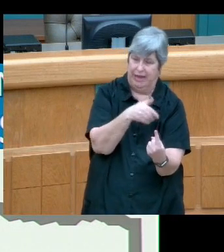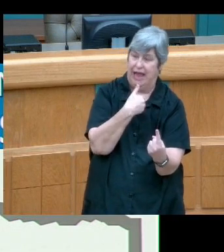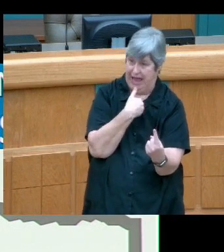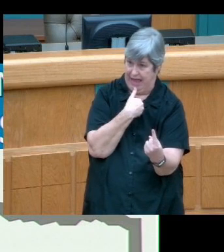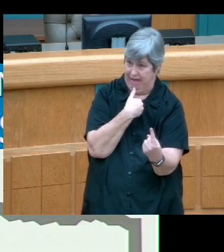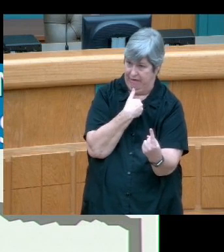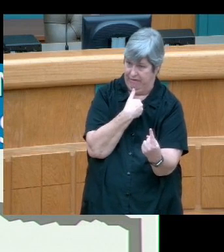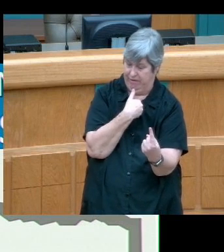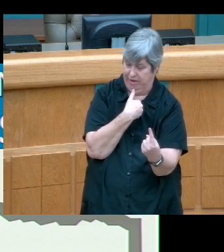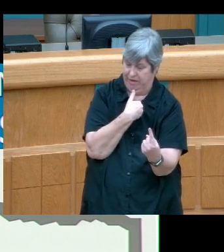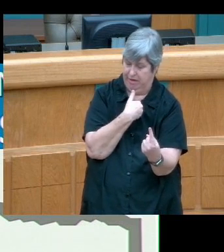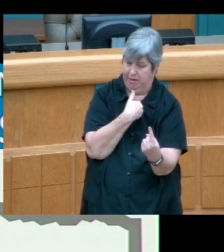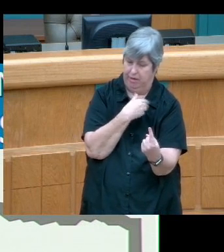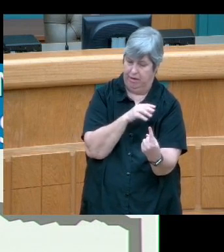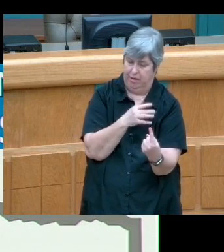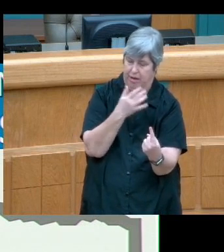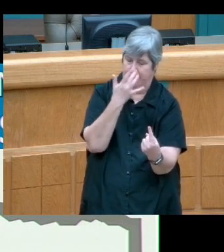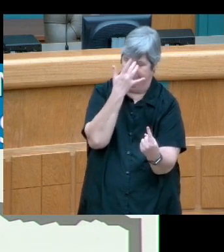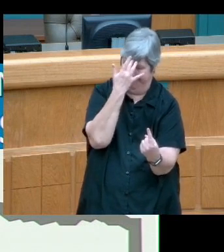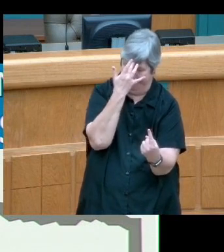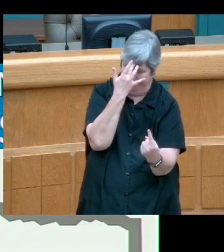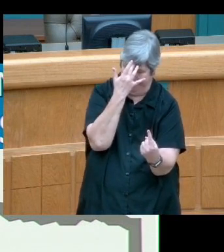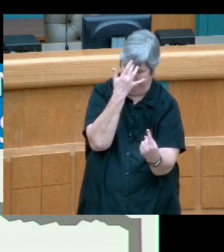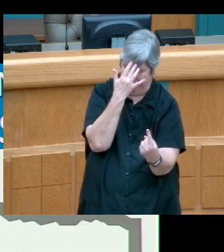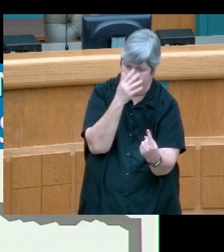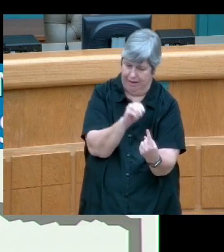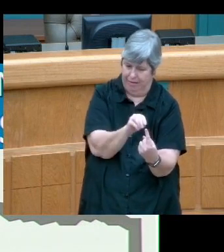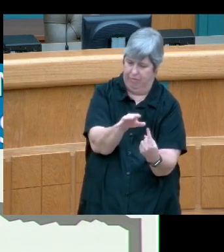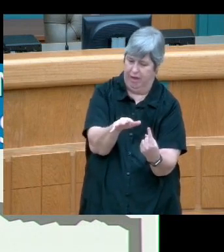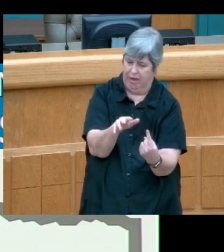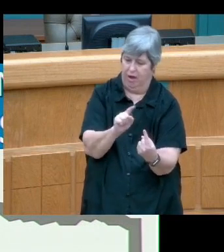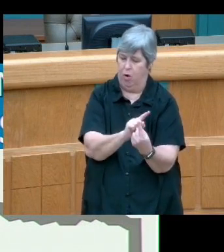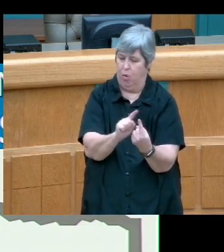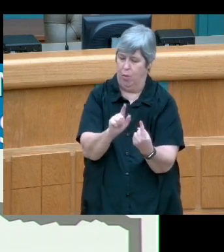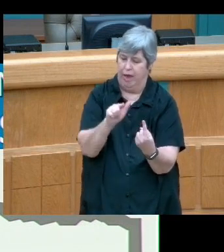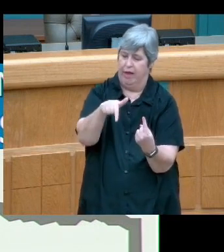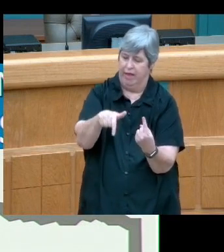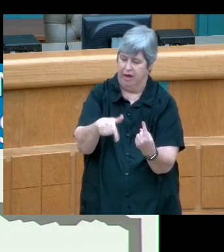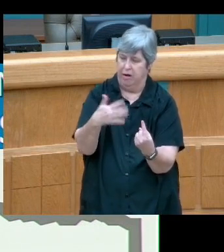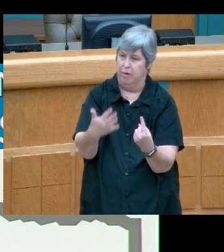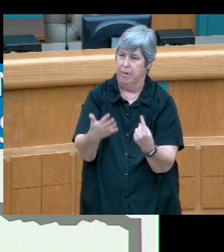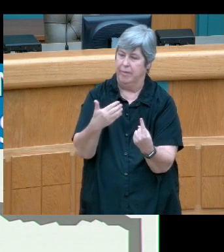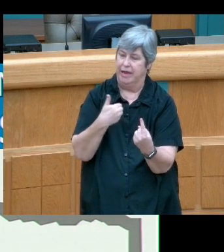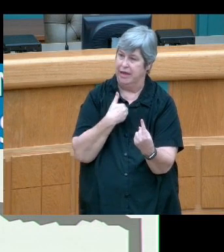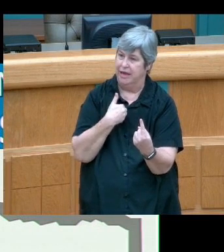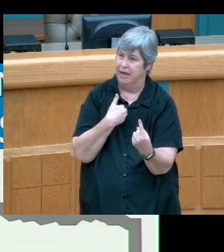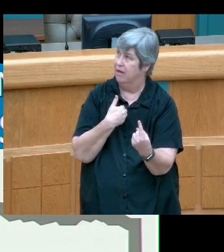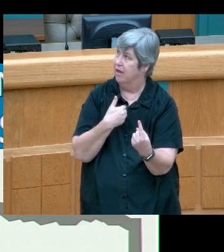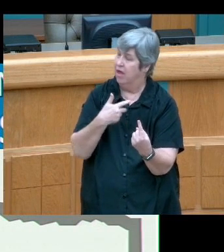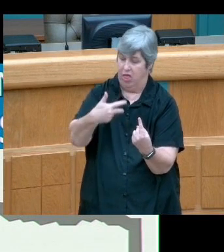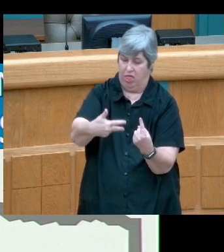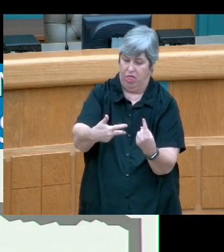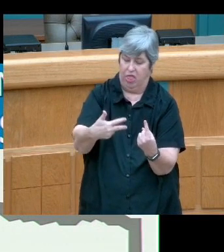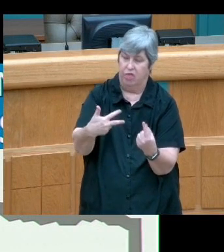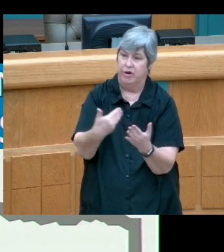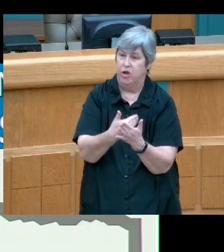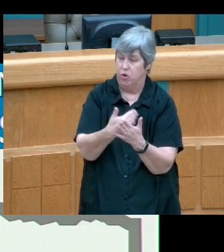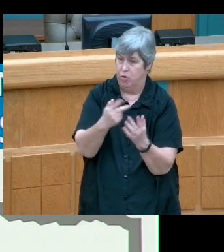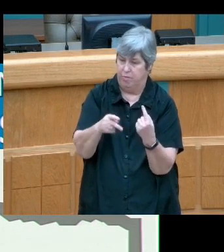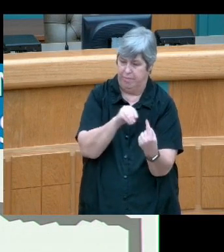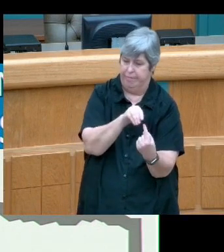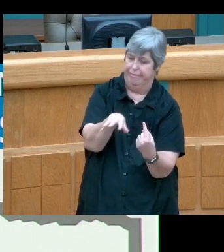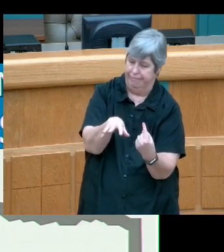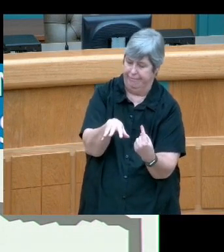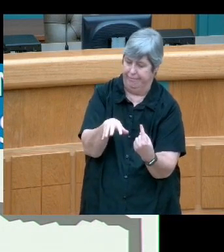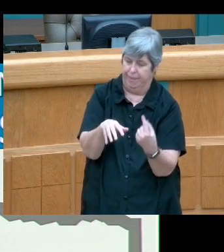COVID-19 positive and contagious, within a week, they're most likely to infect 3 new people. So in